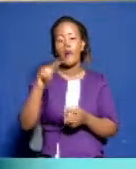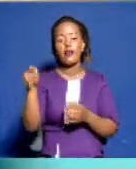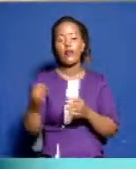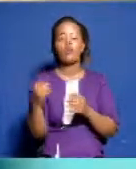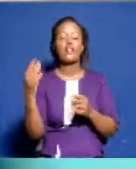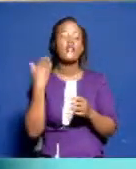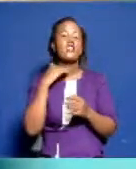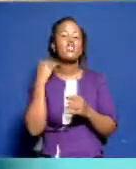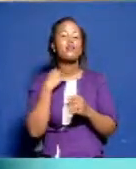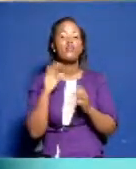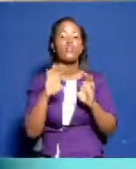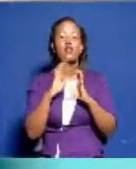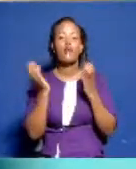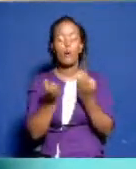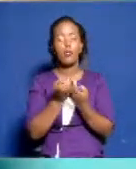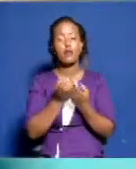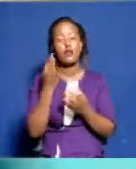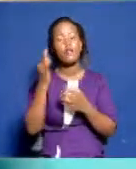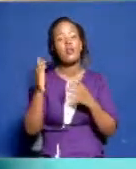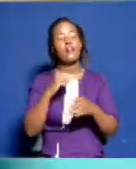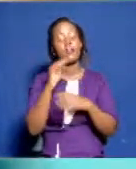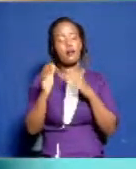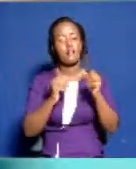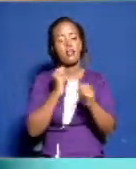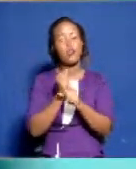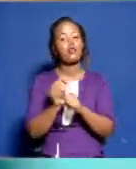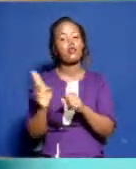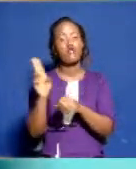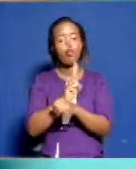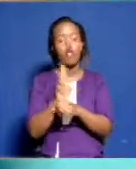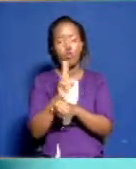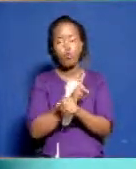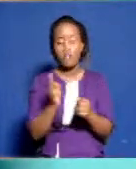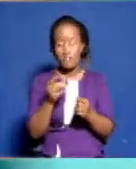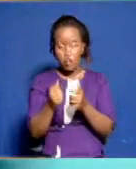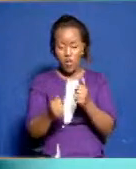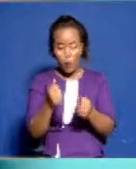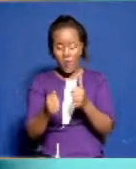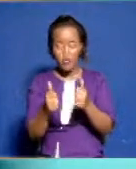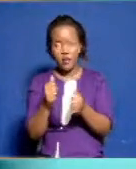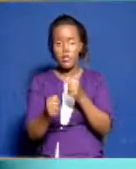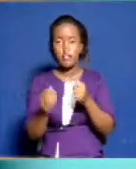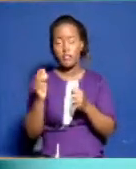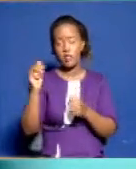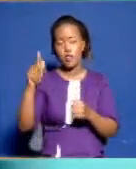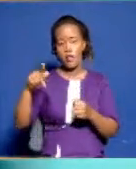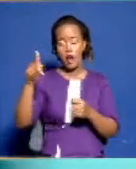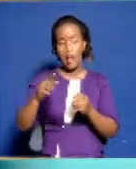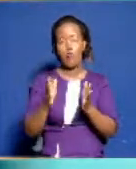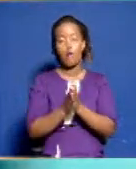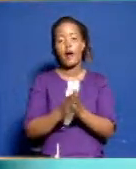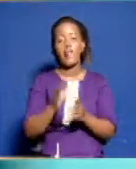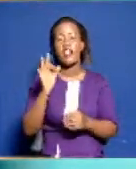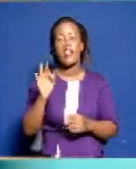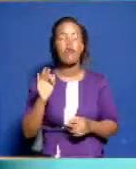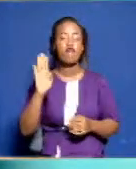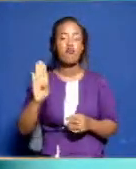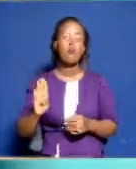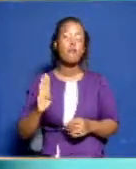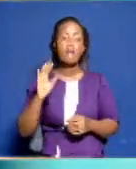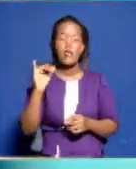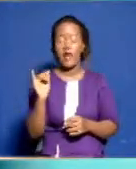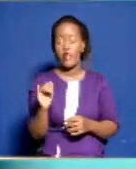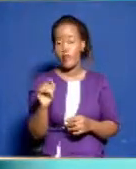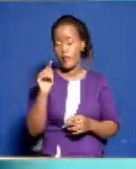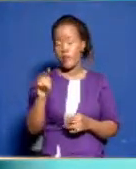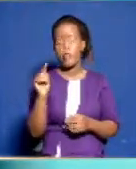3-year operation using a secure messaging app run by the American FBI. The operation, jointly